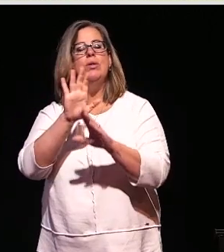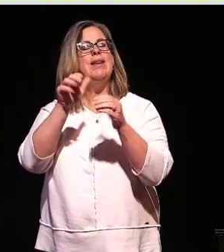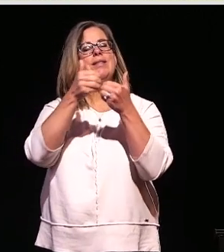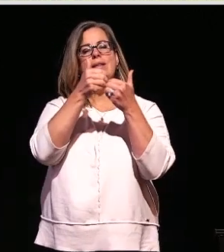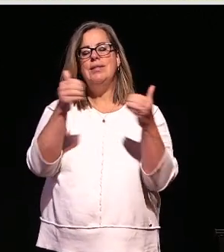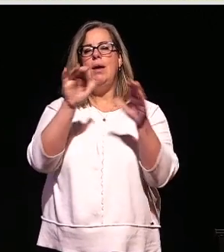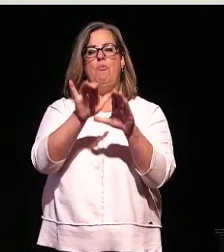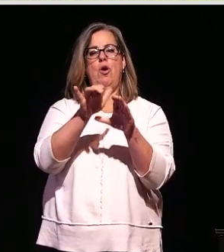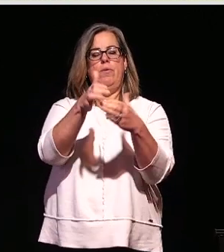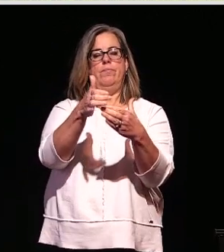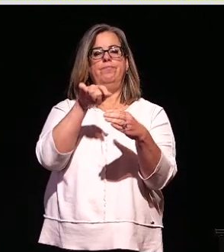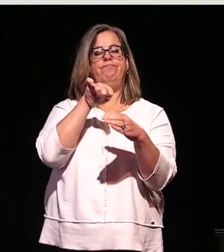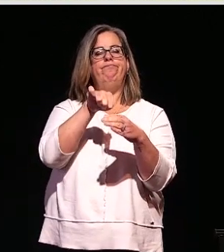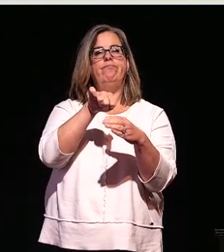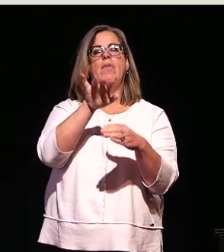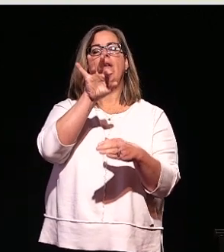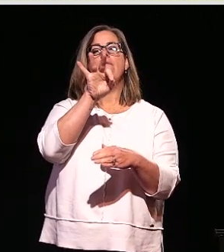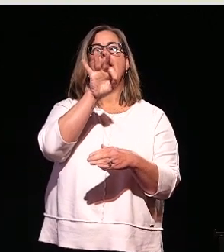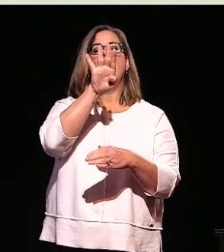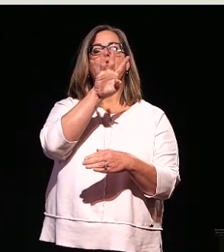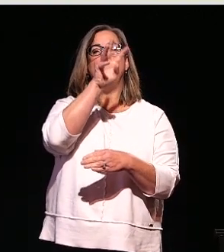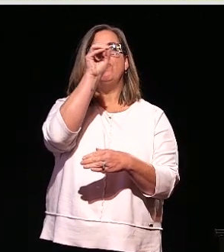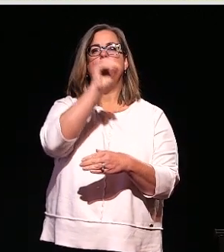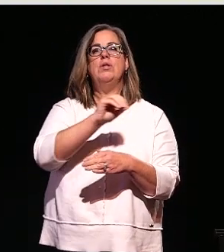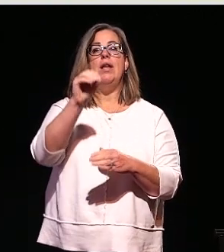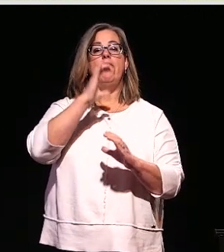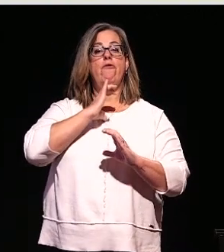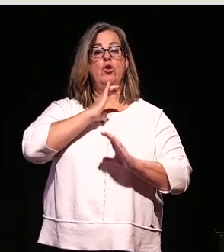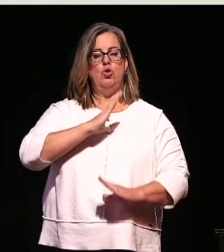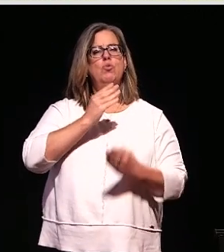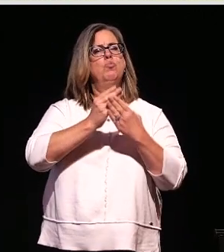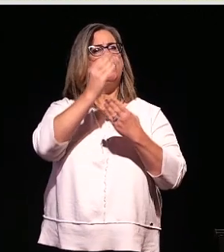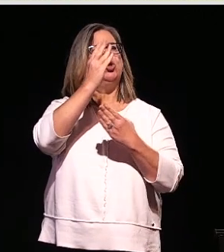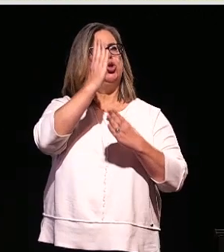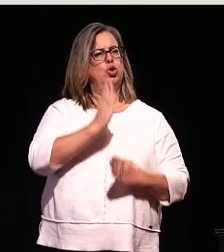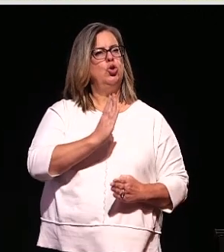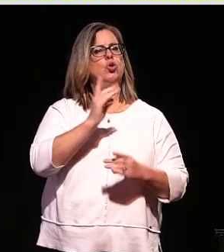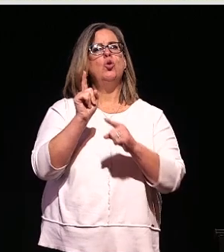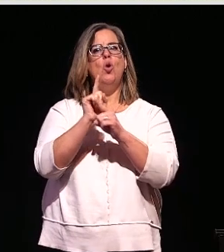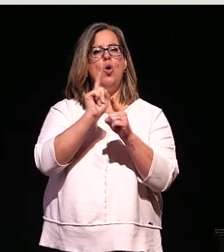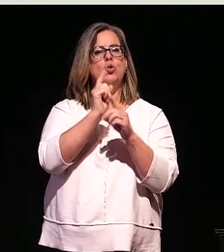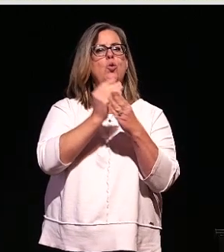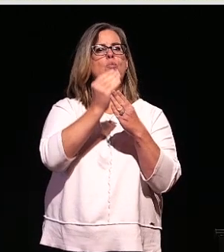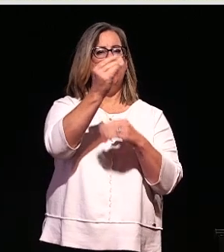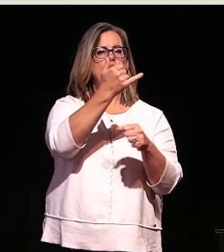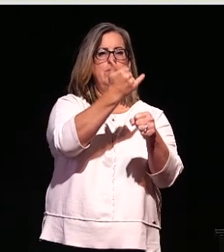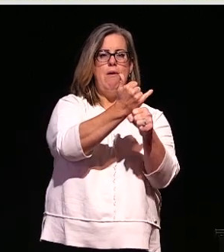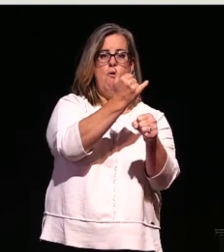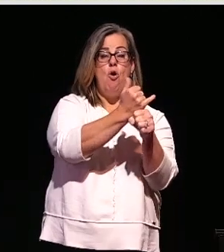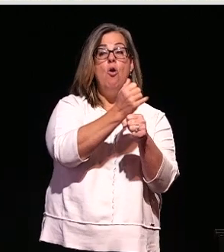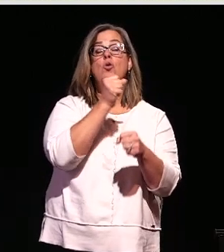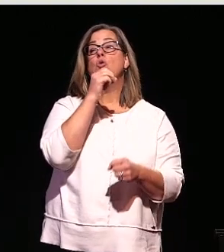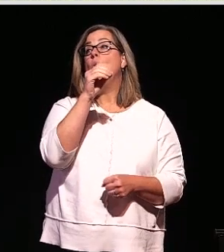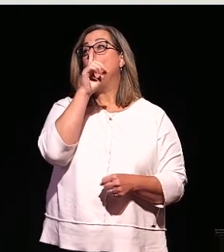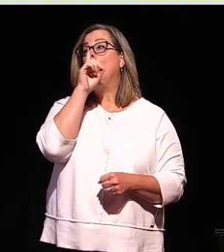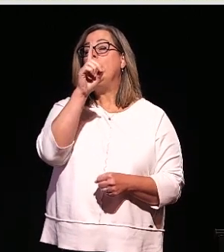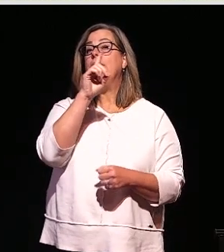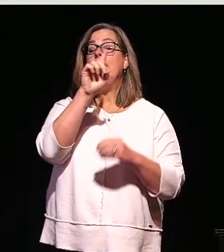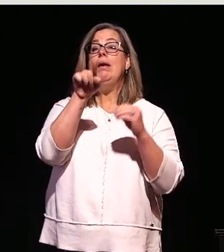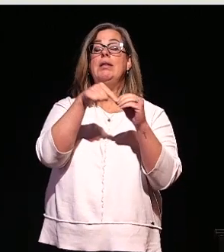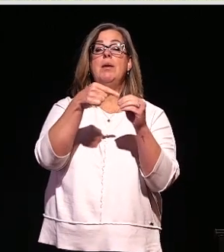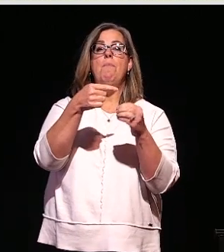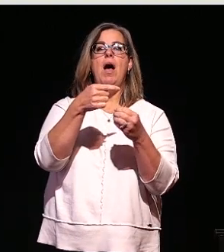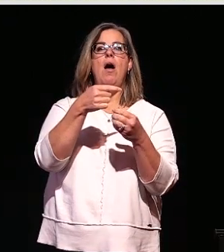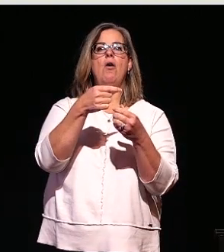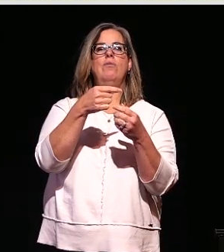and 94% of consumers, purchasers, also purchase alcohol. So this is about moderation